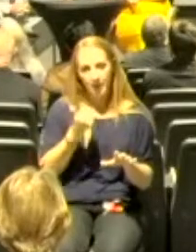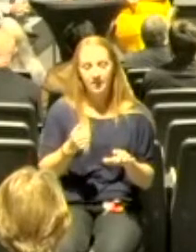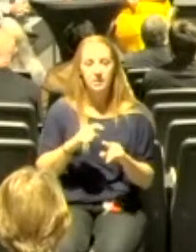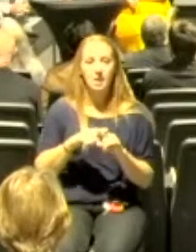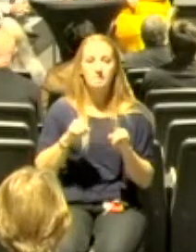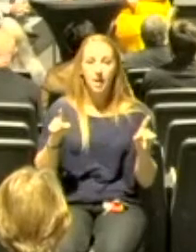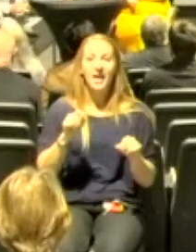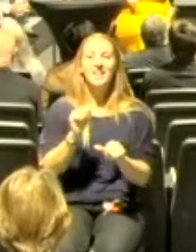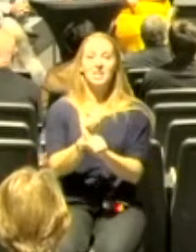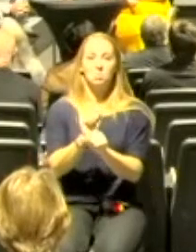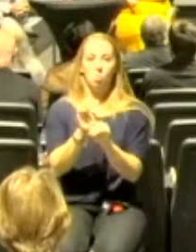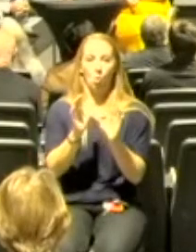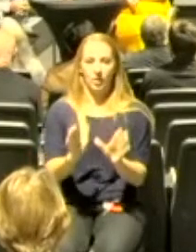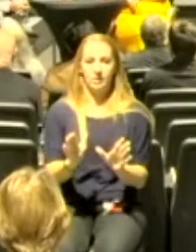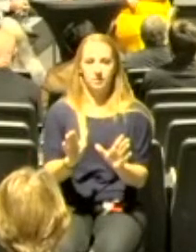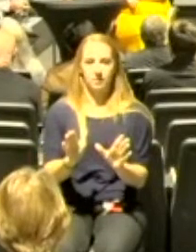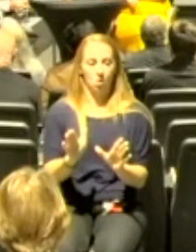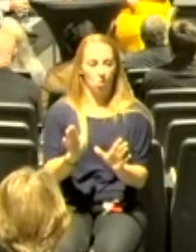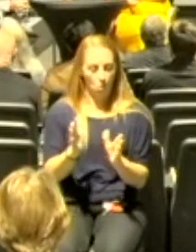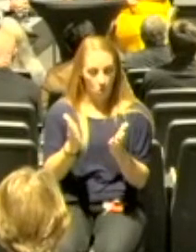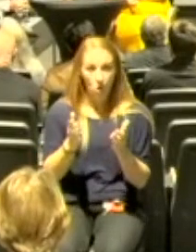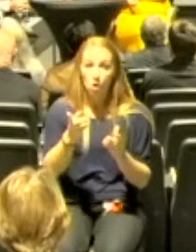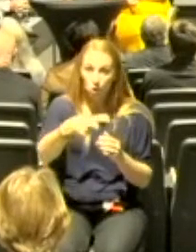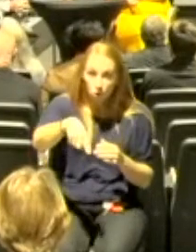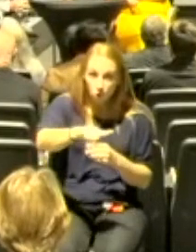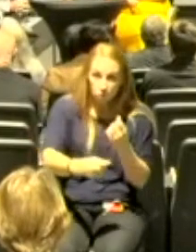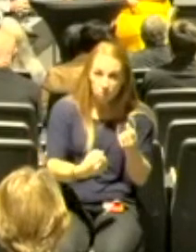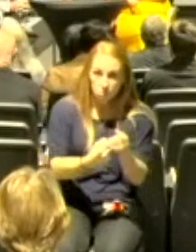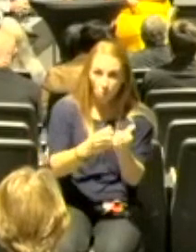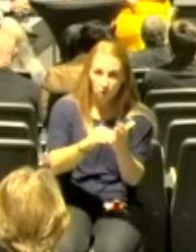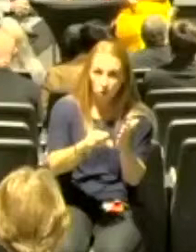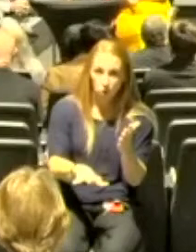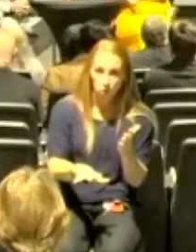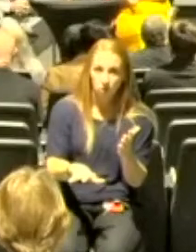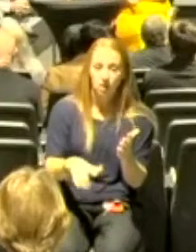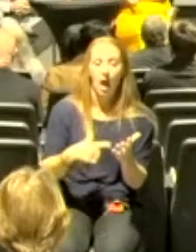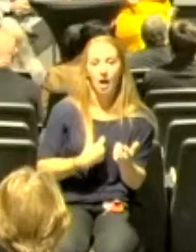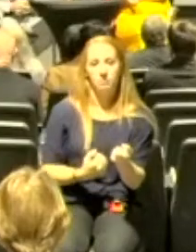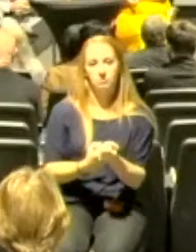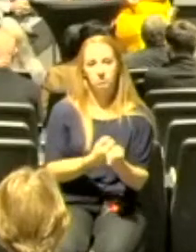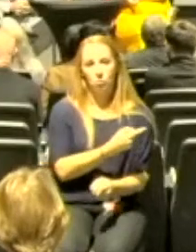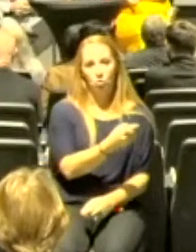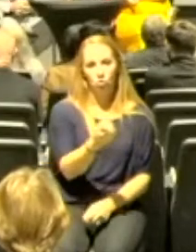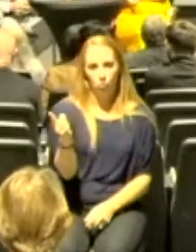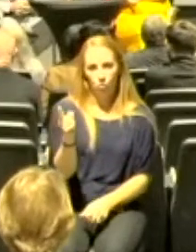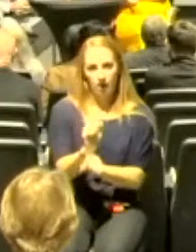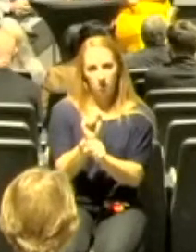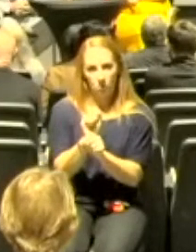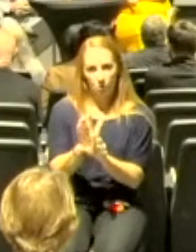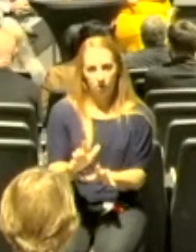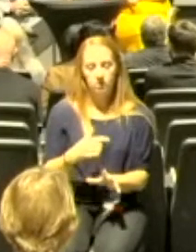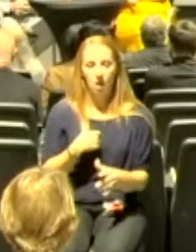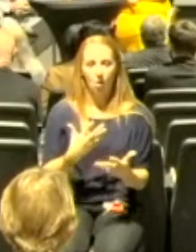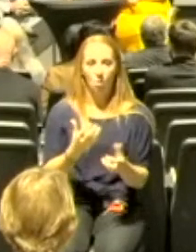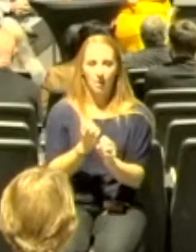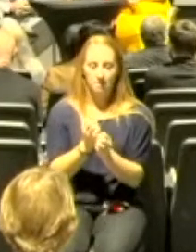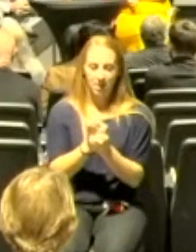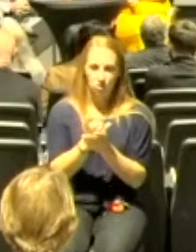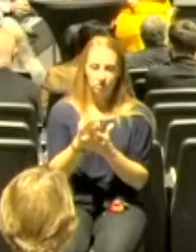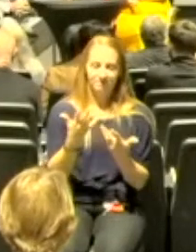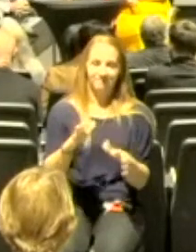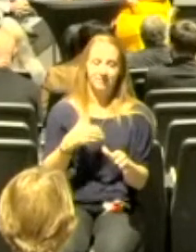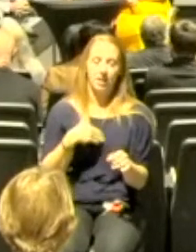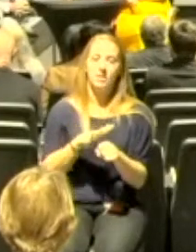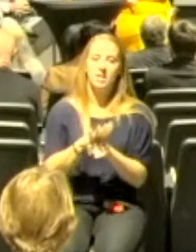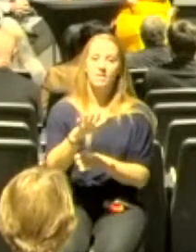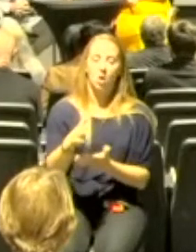our employees because we're here for students. We all recognize that. I'm here for you. I'm here for the employees. And I wanna make sure that we have enough opportunity